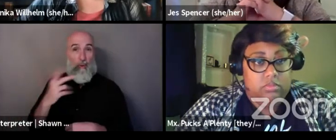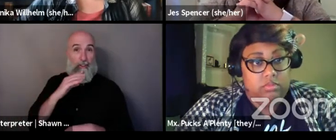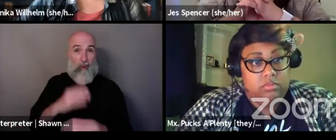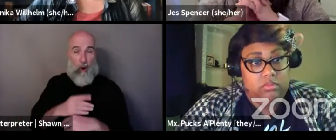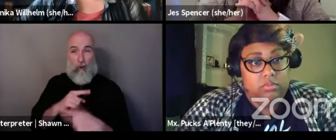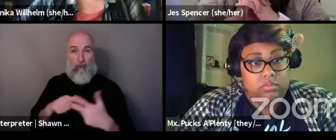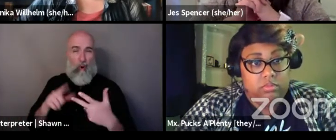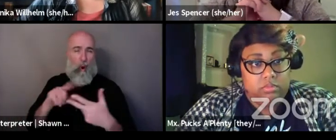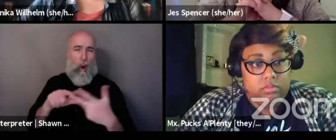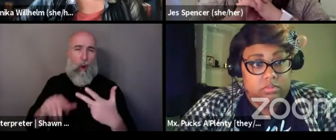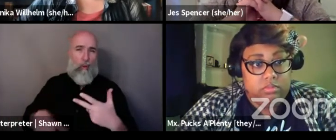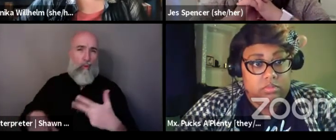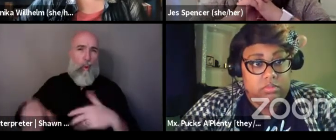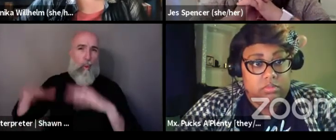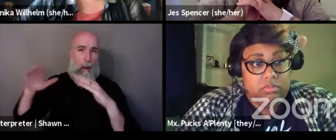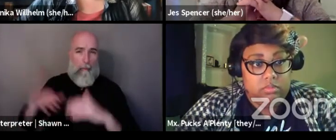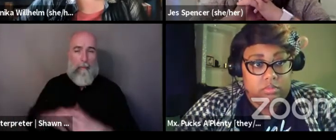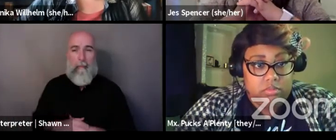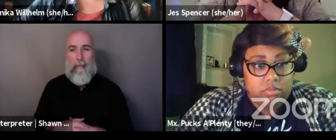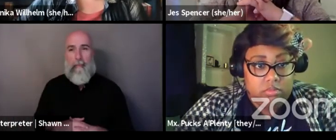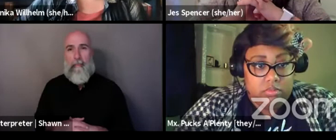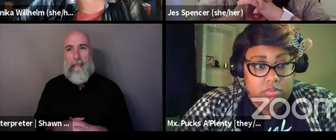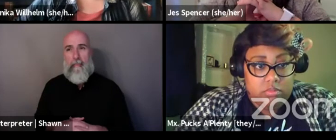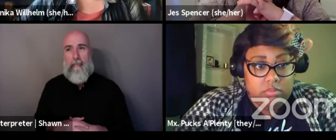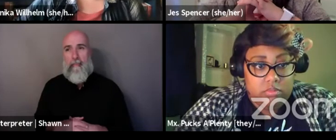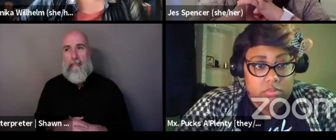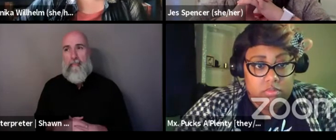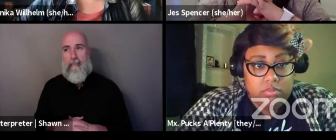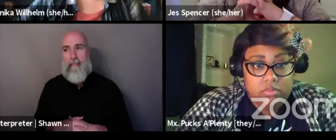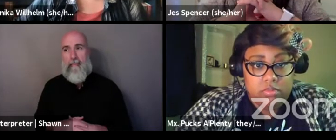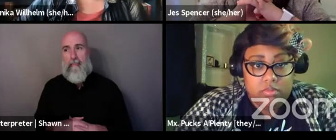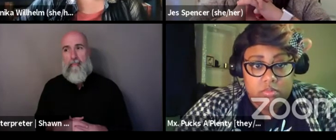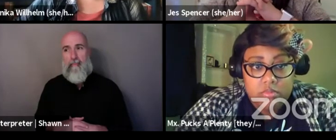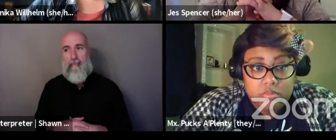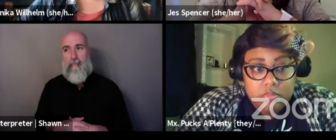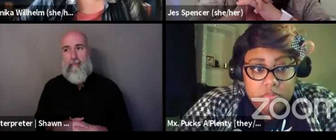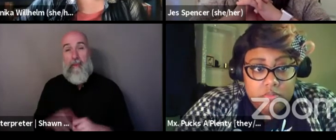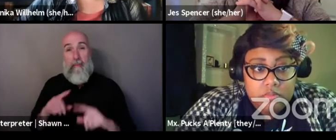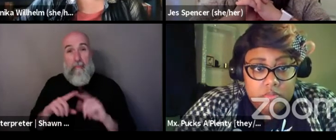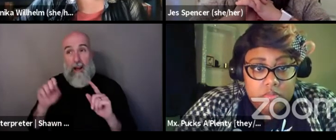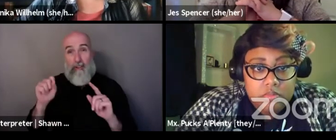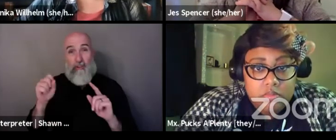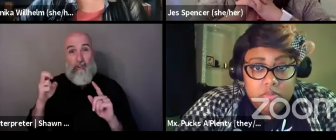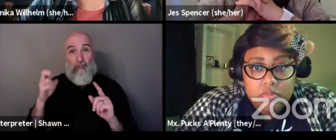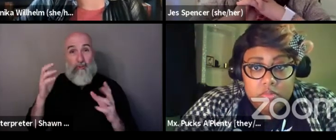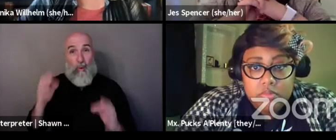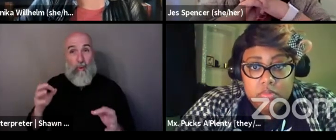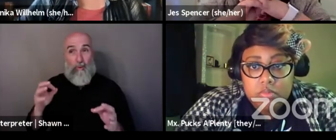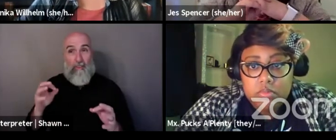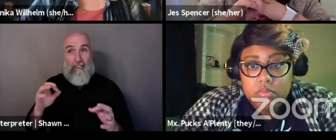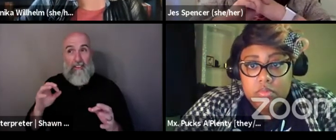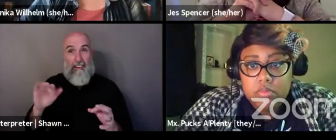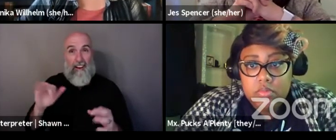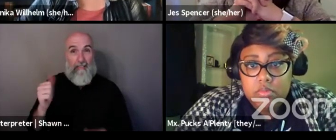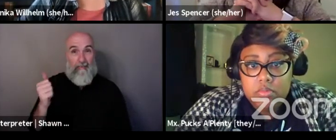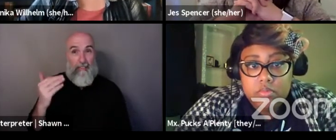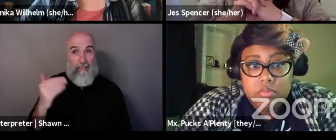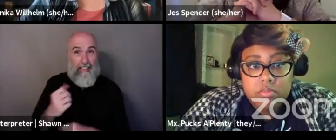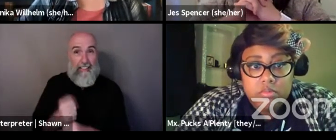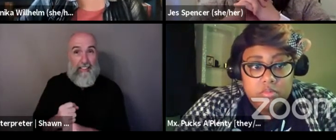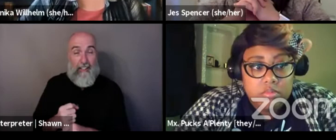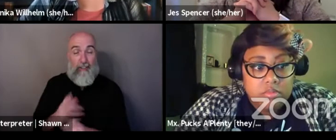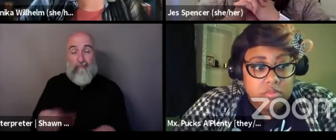grown up. But she chose to take, like, I don't know, like 15 years off in the middle of her